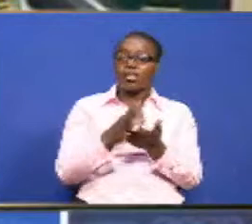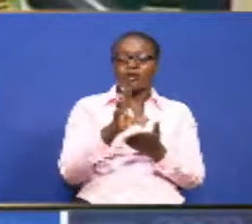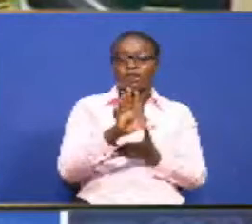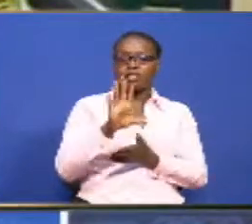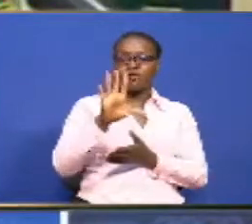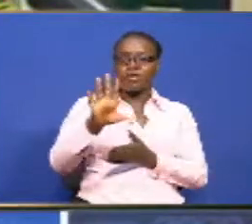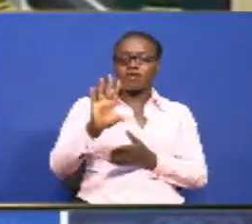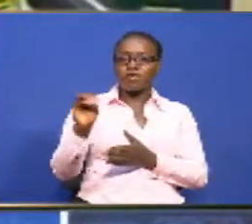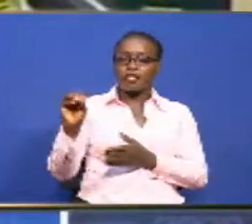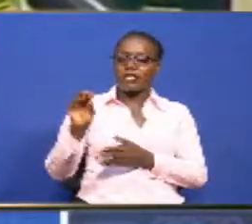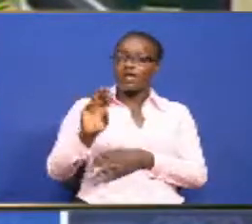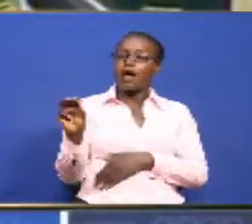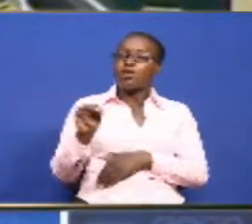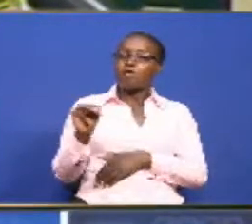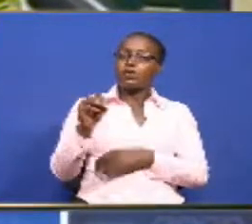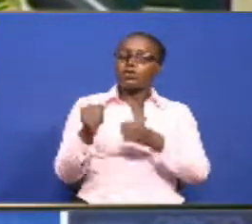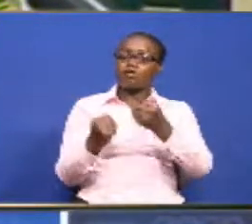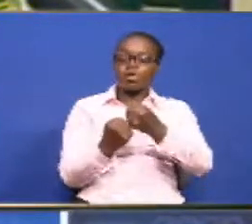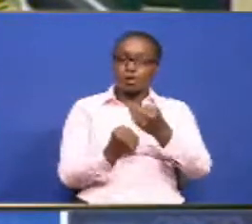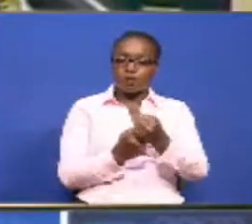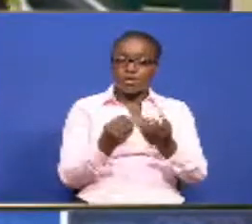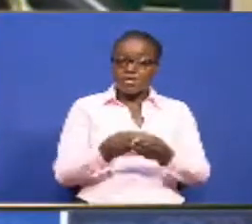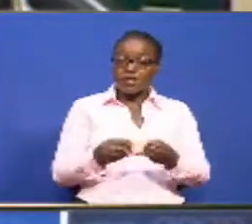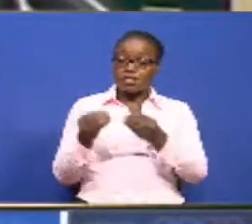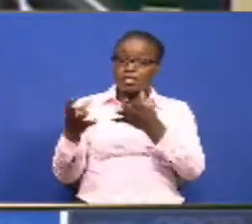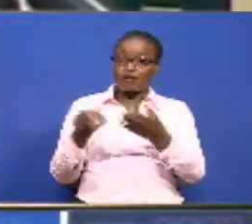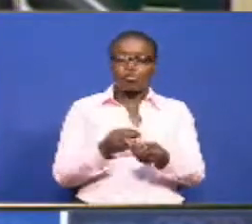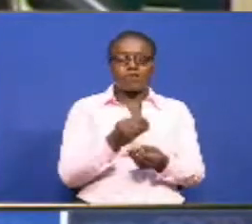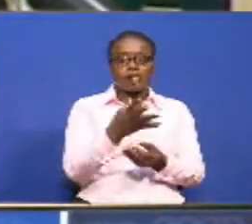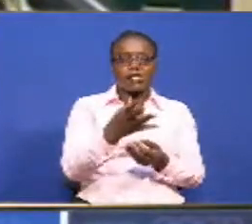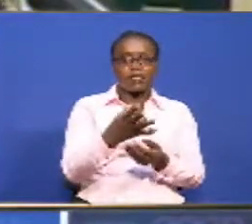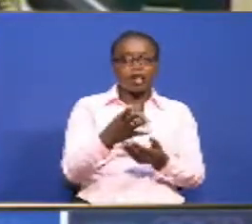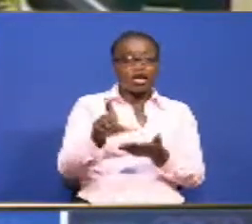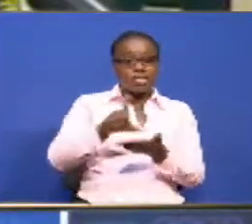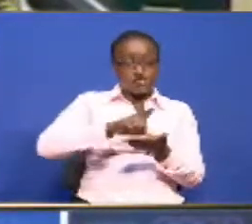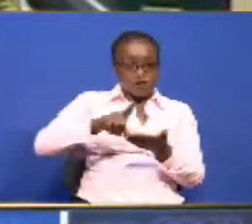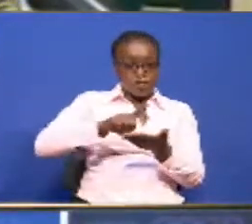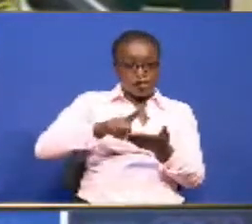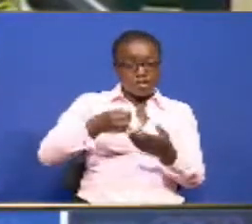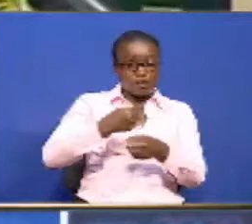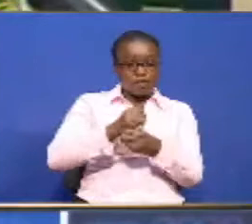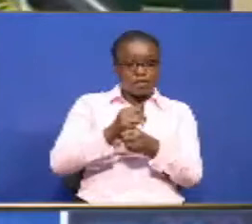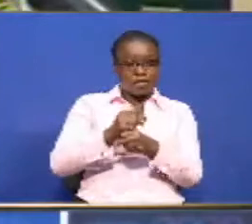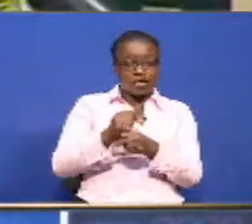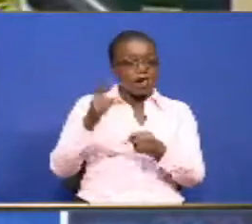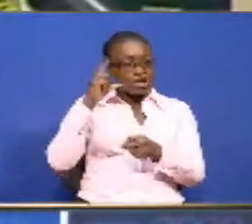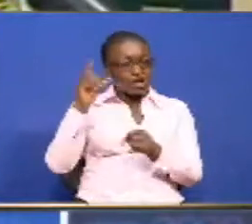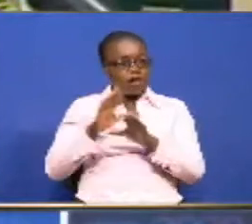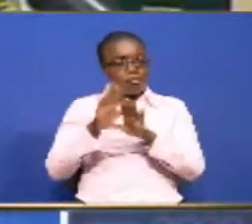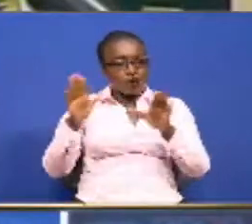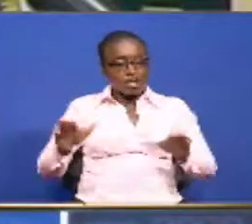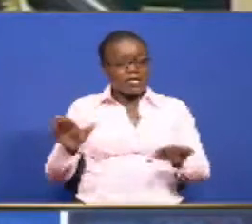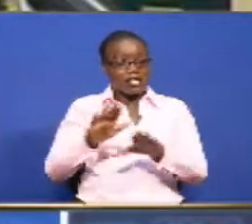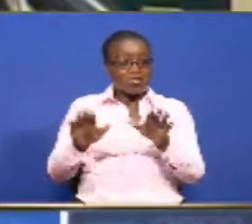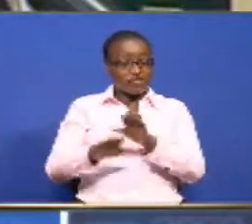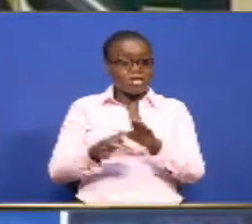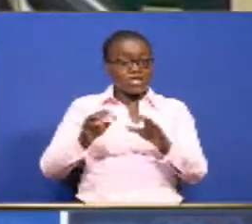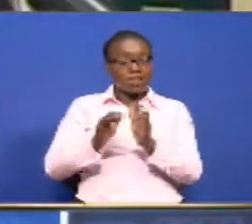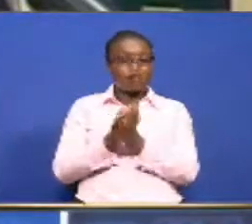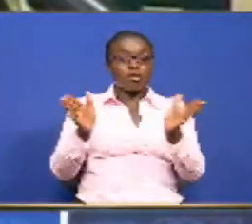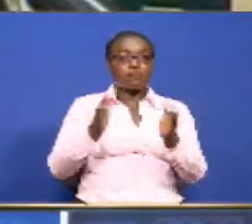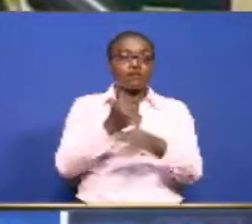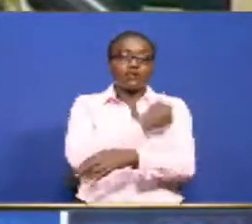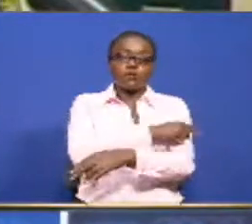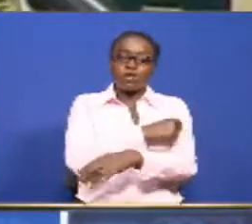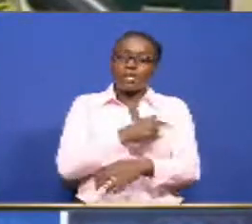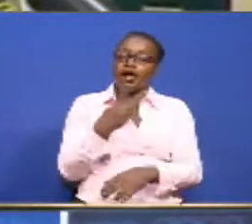500 million to supply 20,000 locally made beds and bedding to public hospitals, and shilling 25